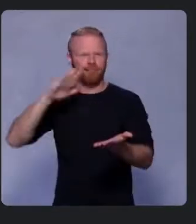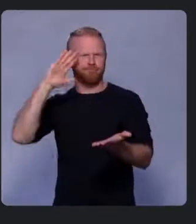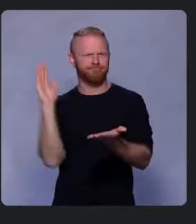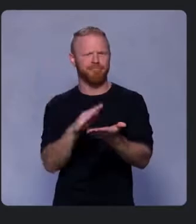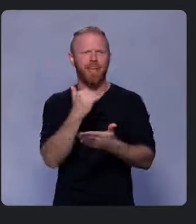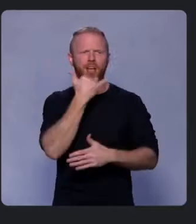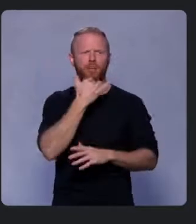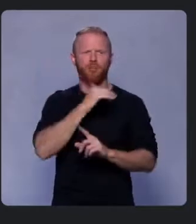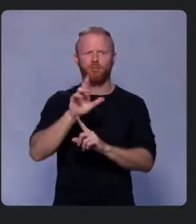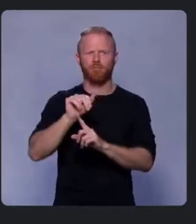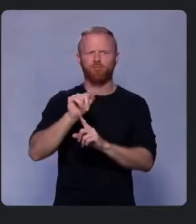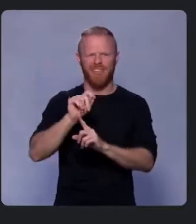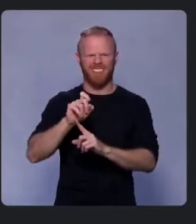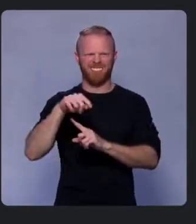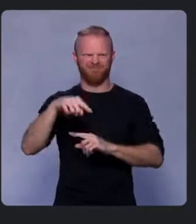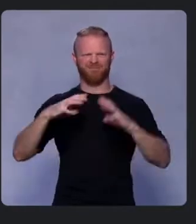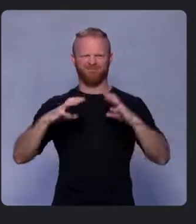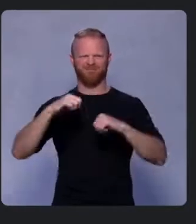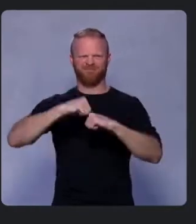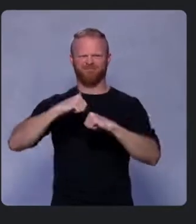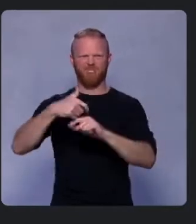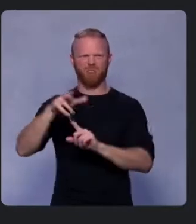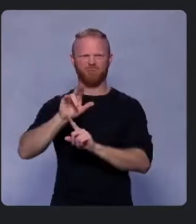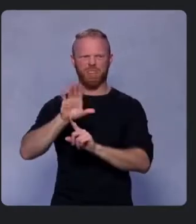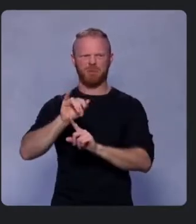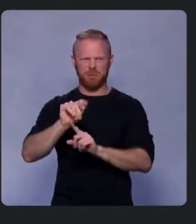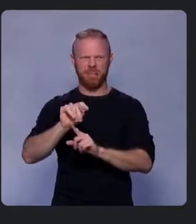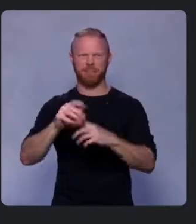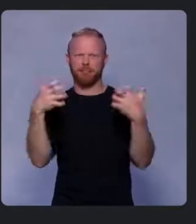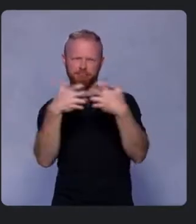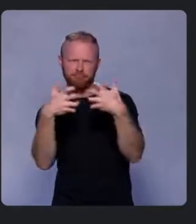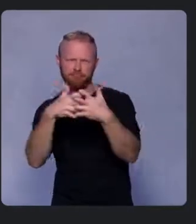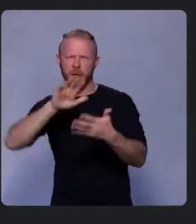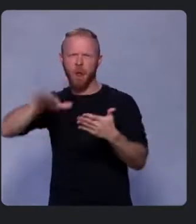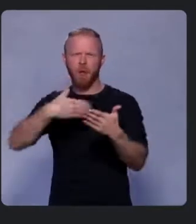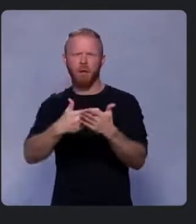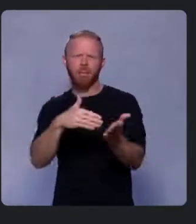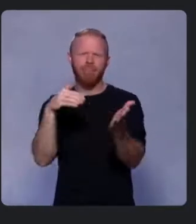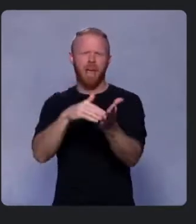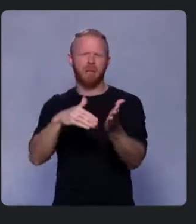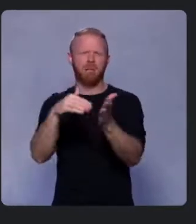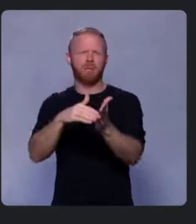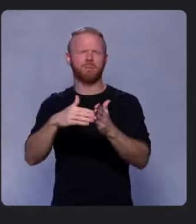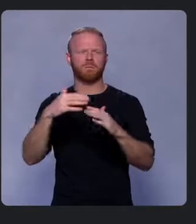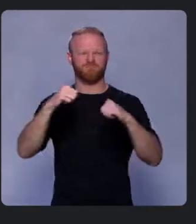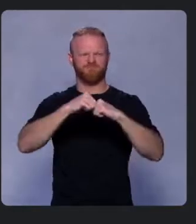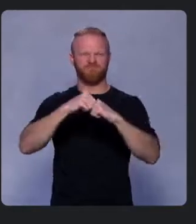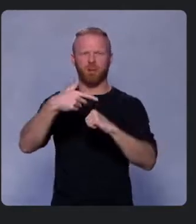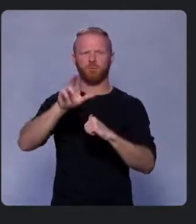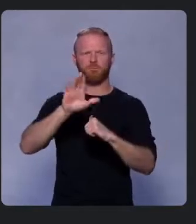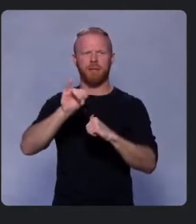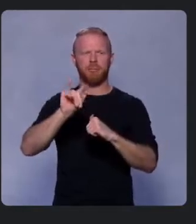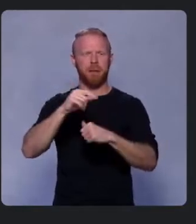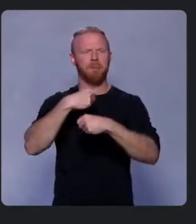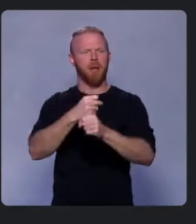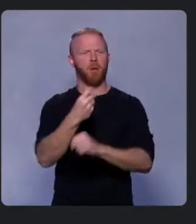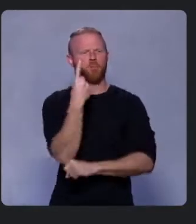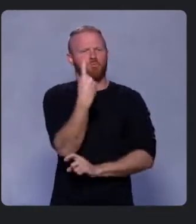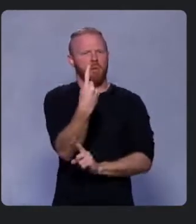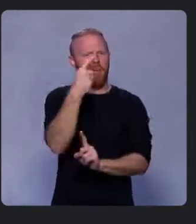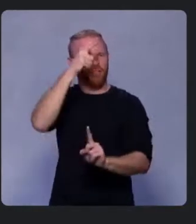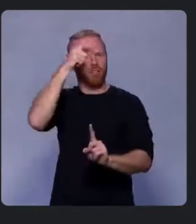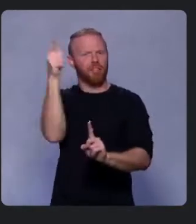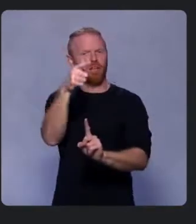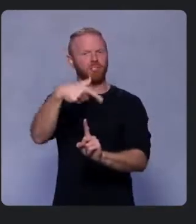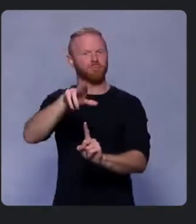our physical qubits, then combining 1,000 physical qubits to create a single logical qubit, and then